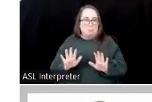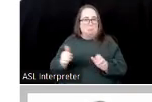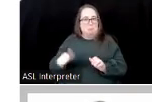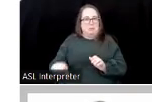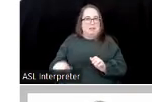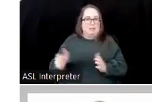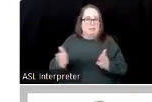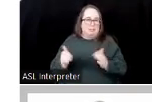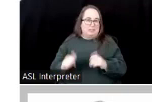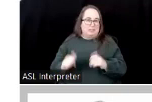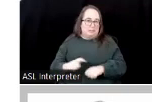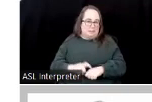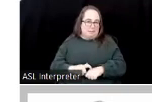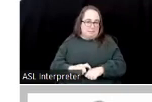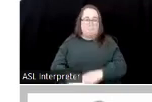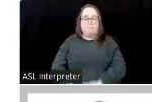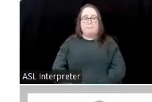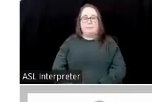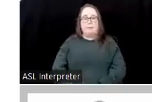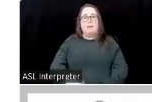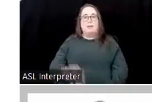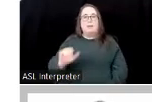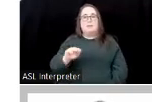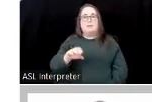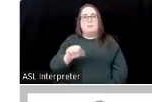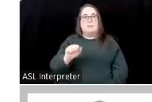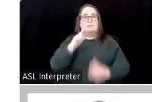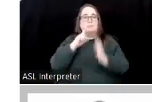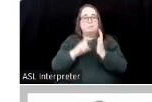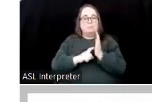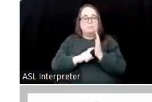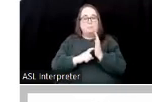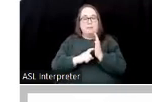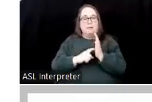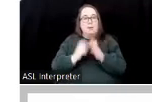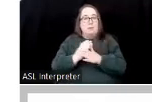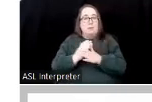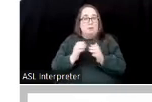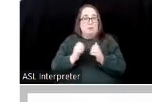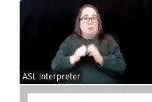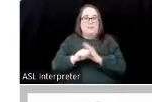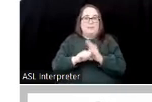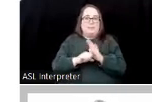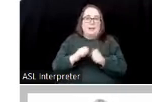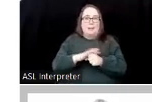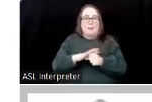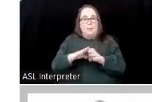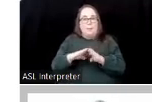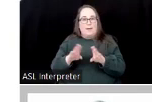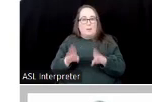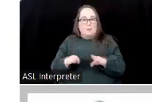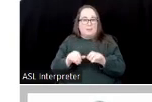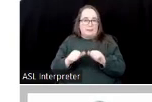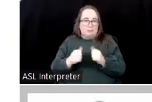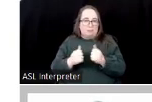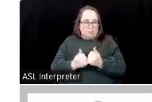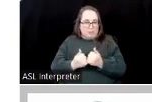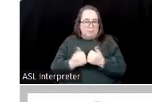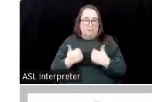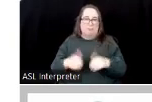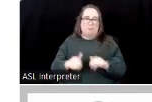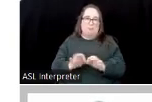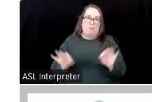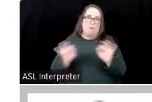any time. CMS also recognizes that partnerships with state and local housing agencies are